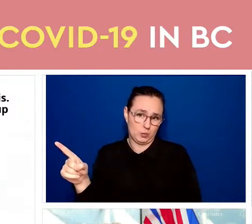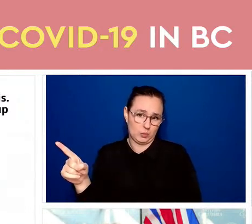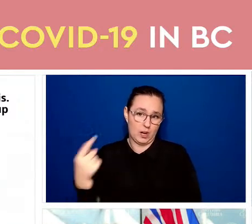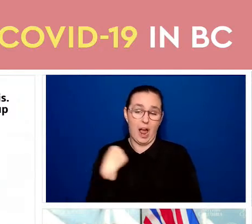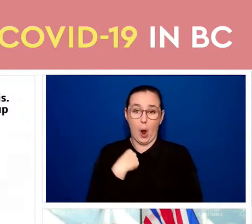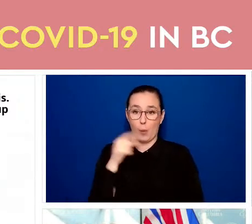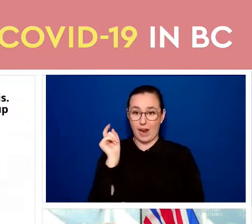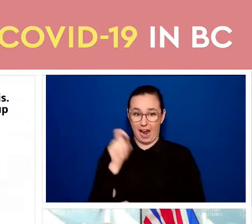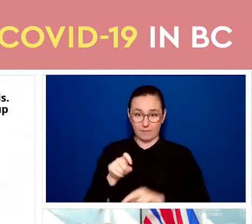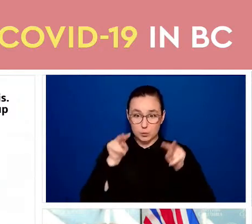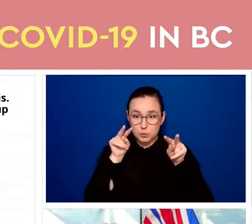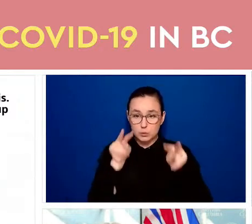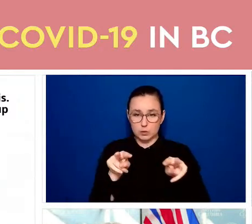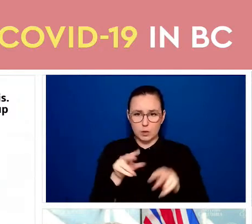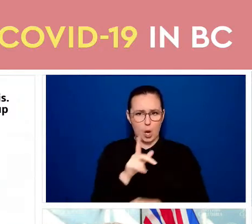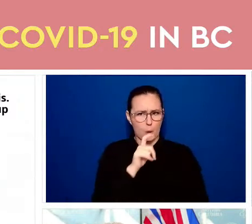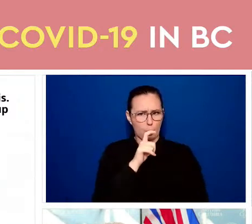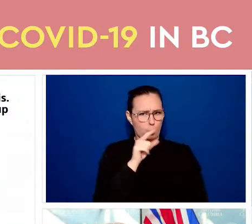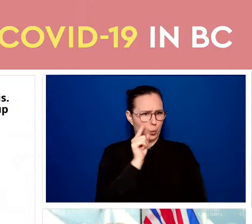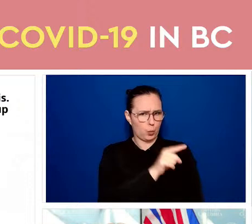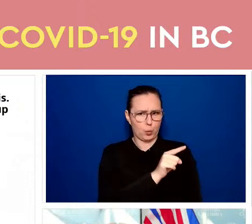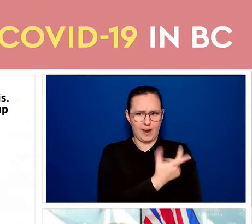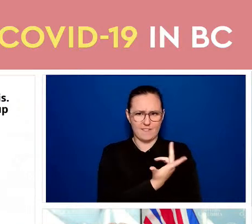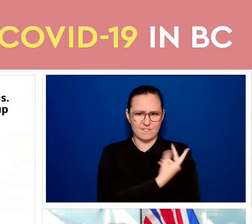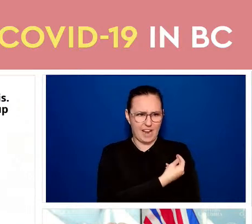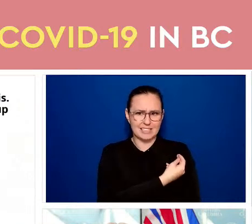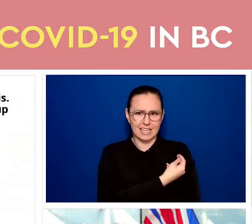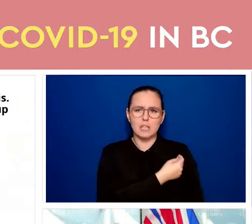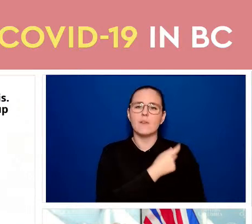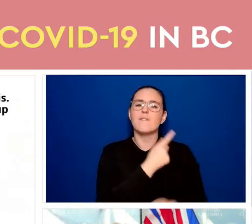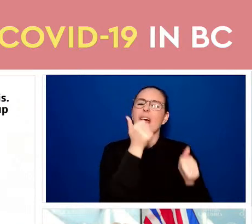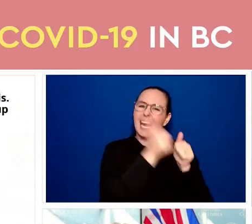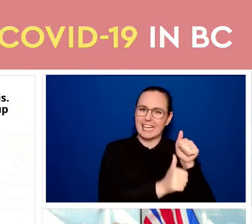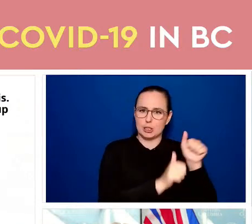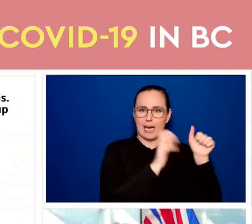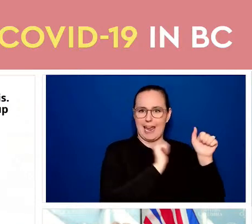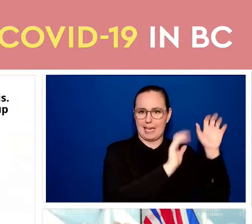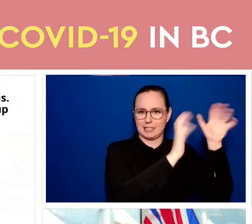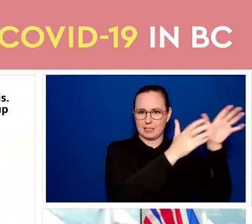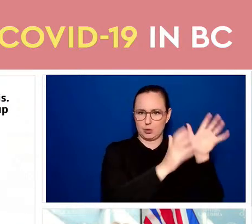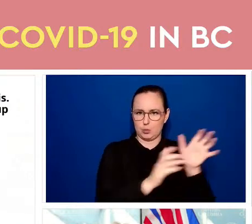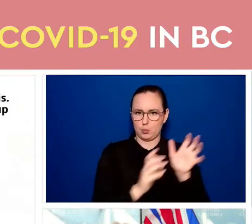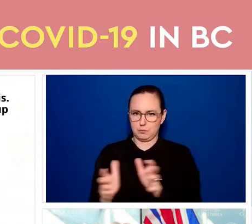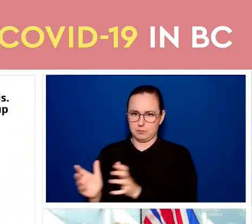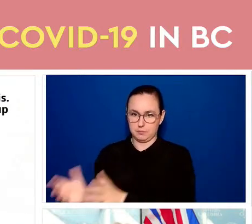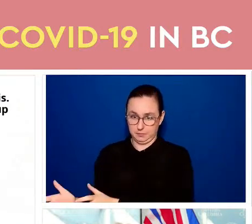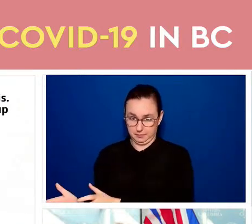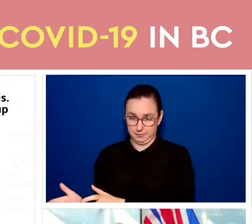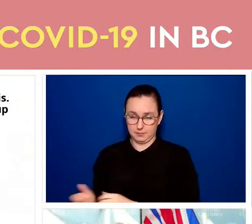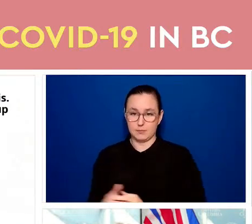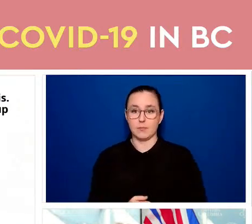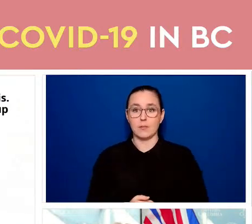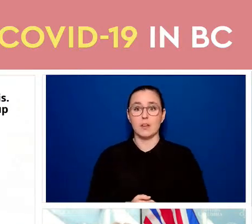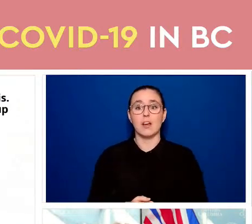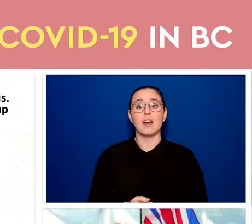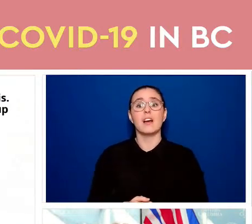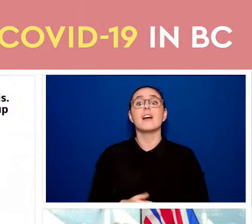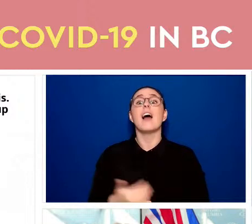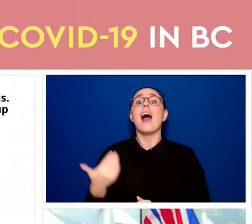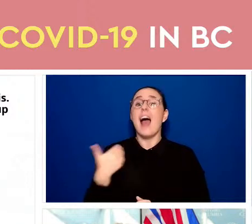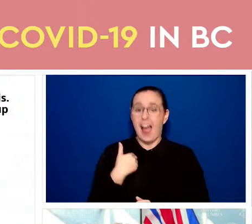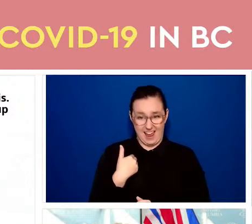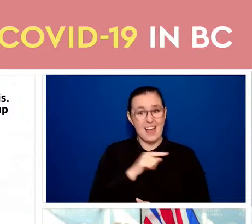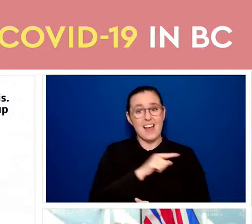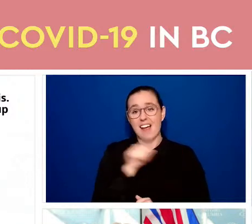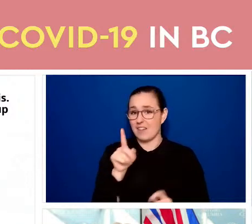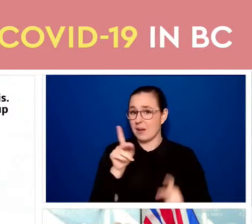And across all age groups, we see that those who are not yet vaccinated have a much higher rate of infection than people who